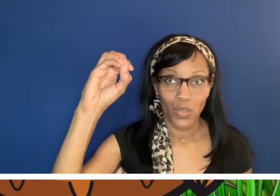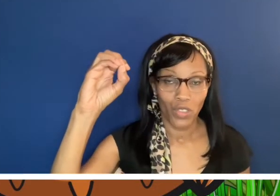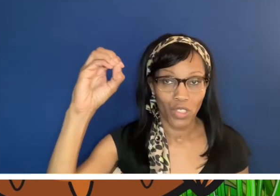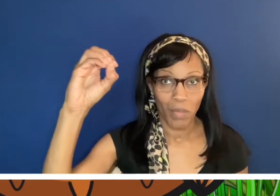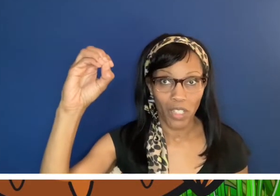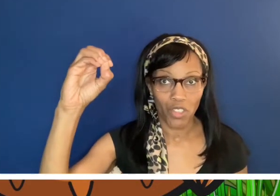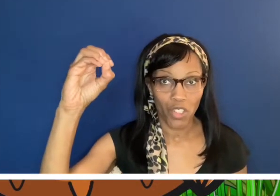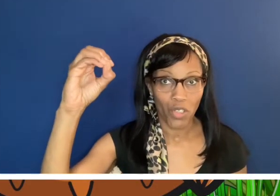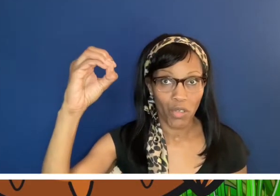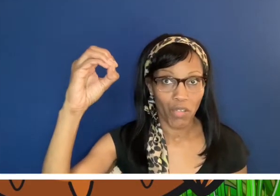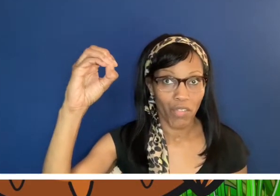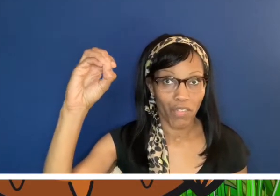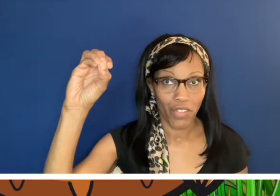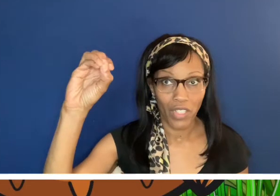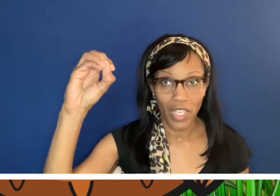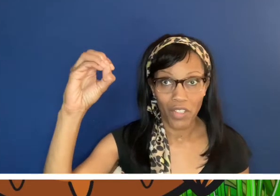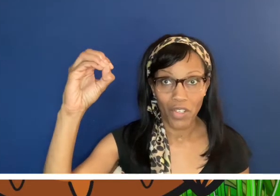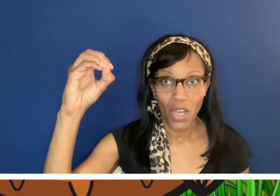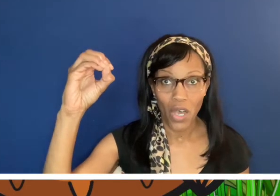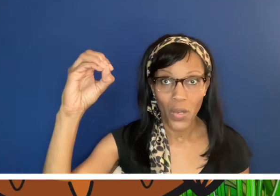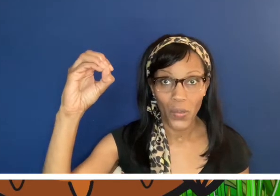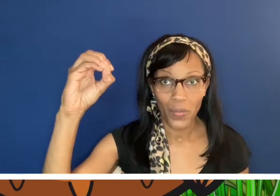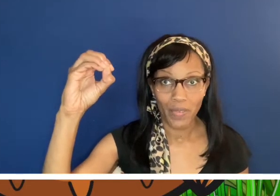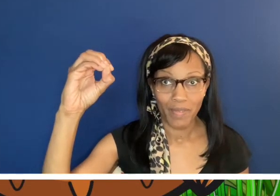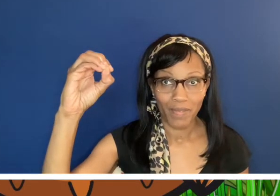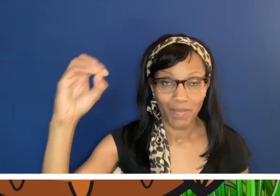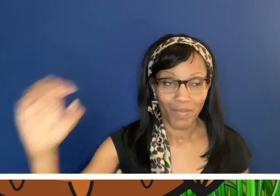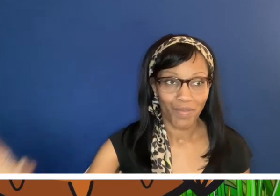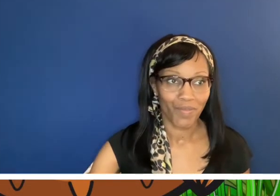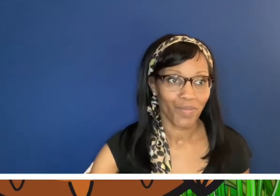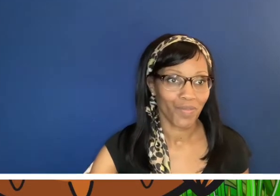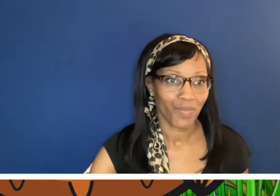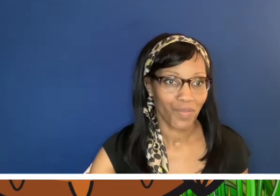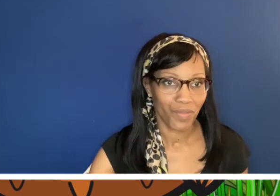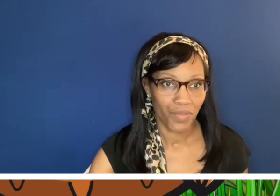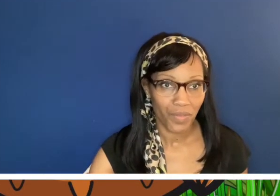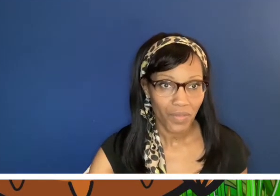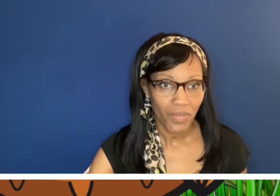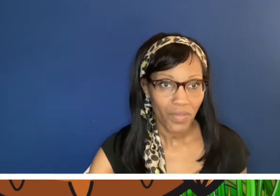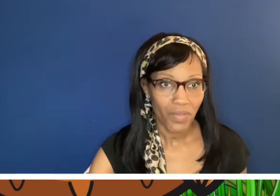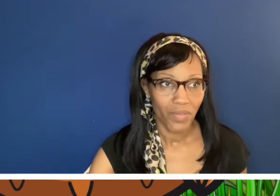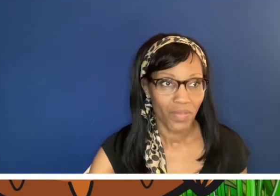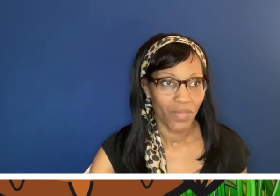M-N-O. Just make a circle for the letter O.